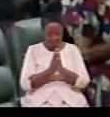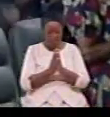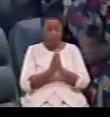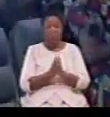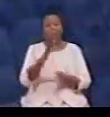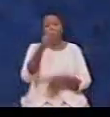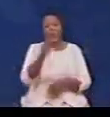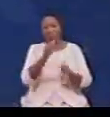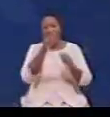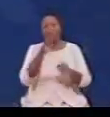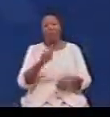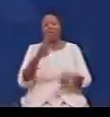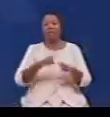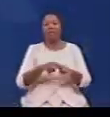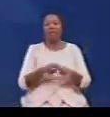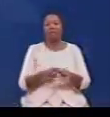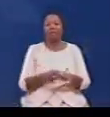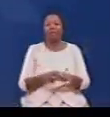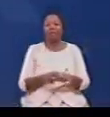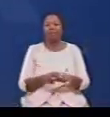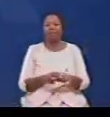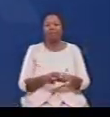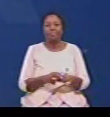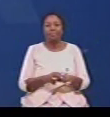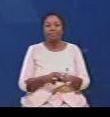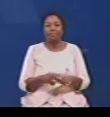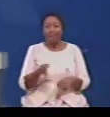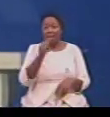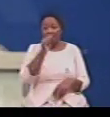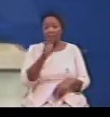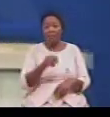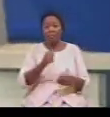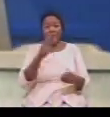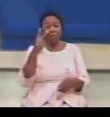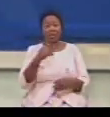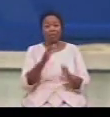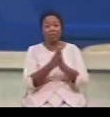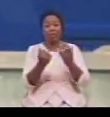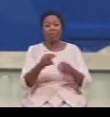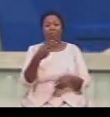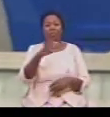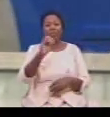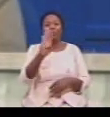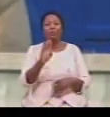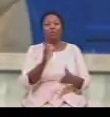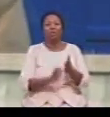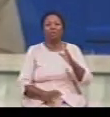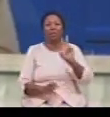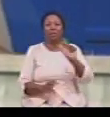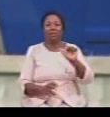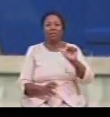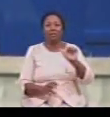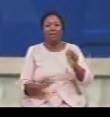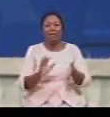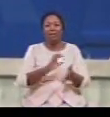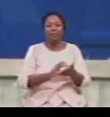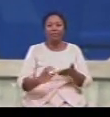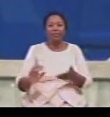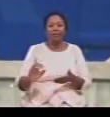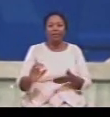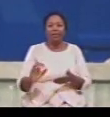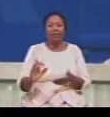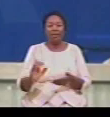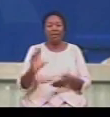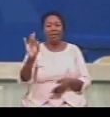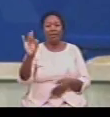God bless you. You can sit down. I'm looking at Hebrews chapter 13, and I'm reading from